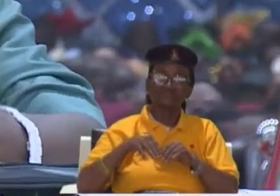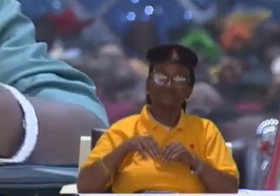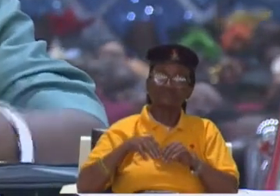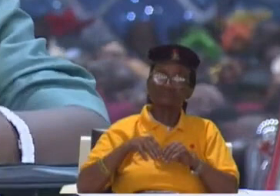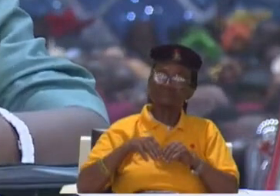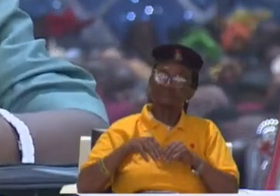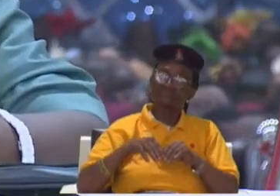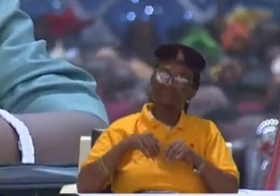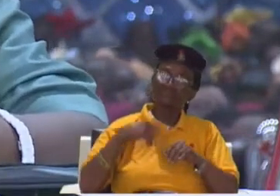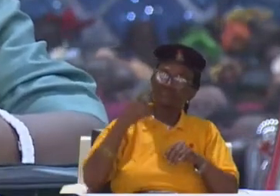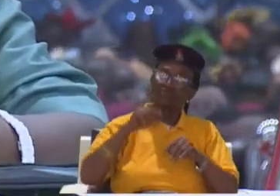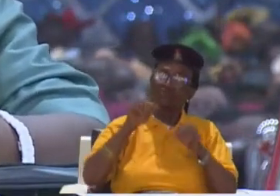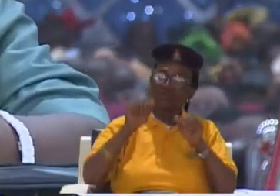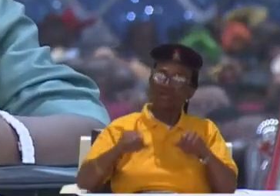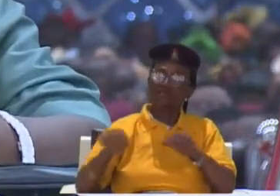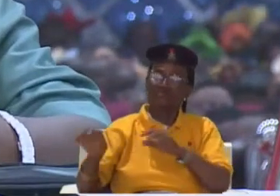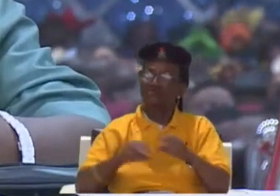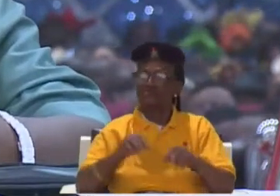who can do anything,